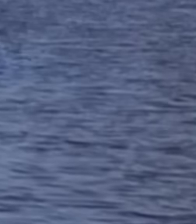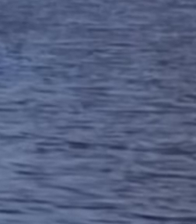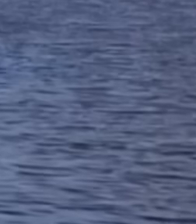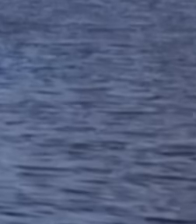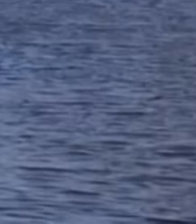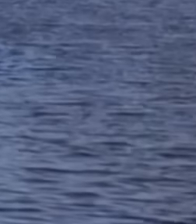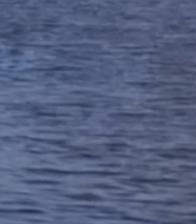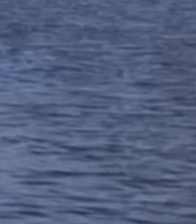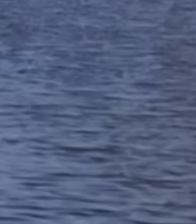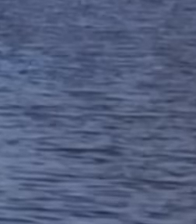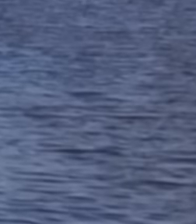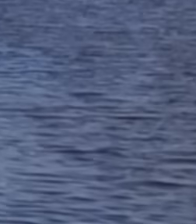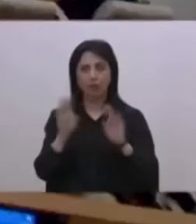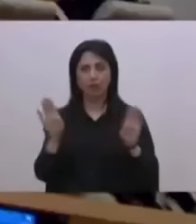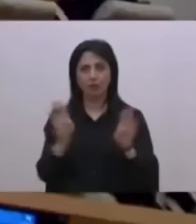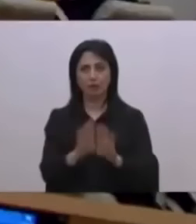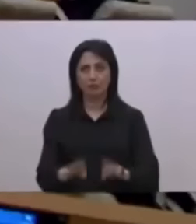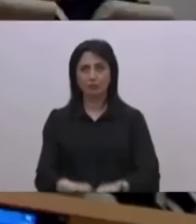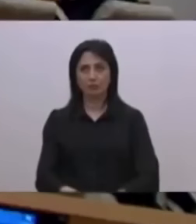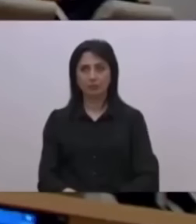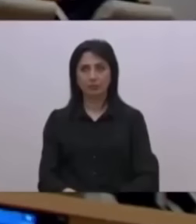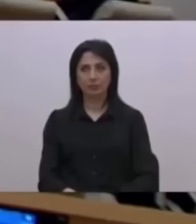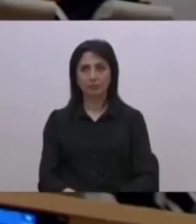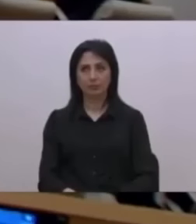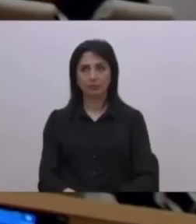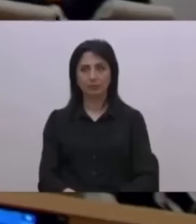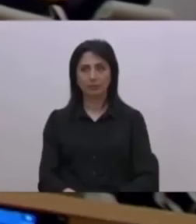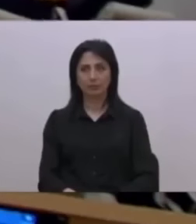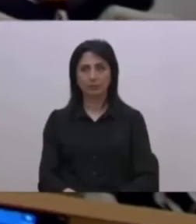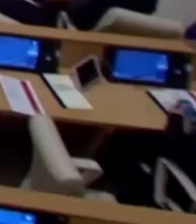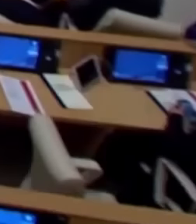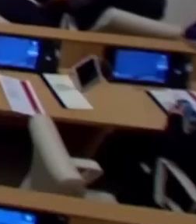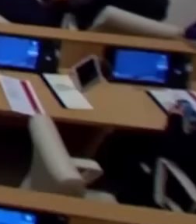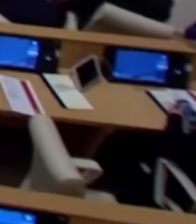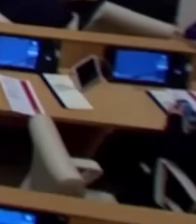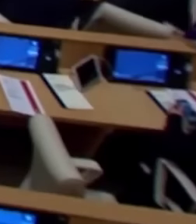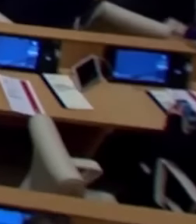denies any role in backing the bill, which it has defended from Western criticism.